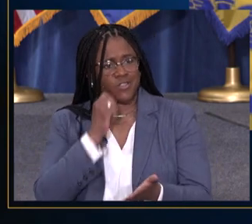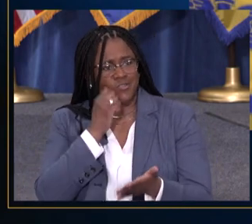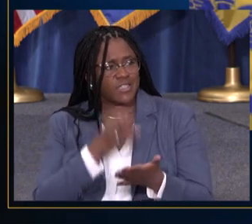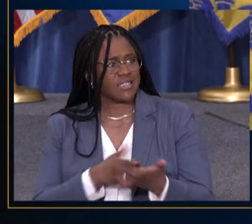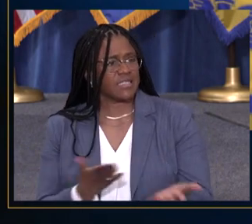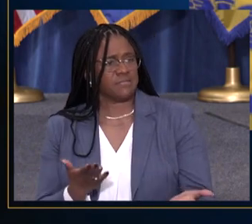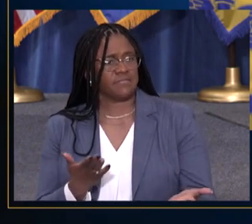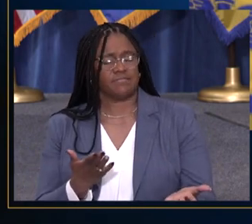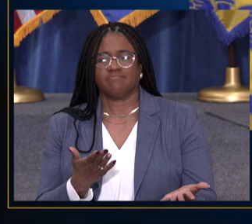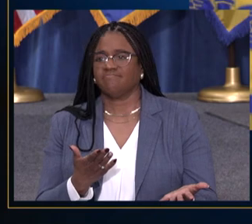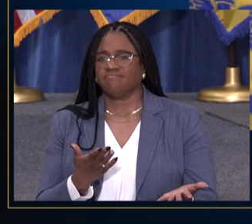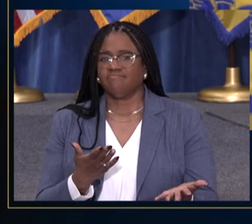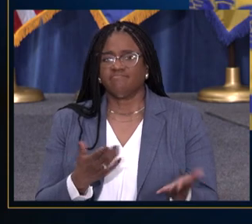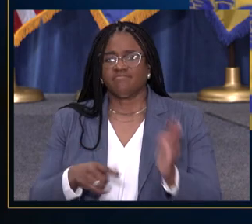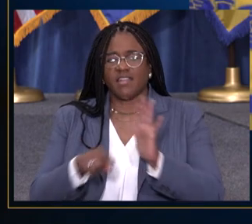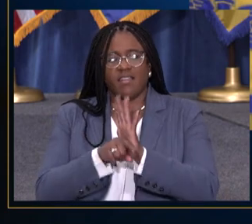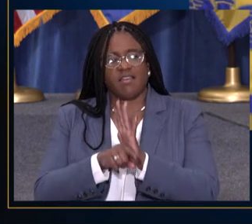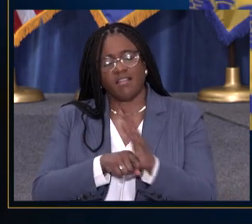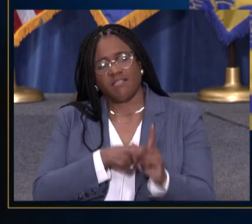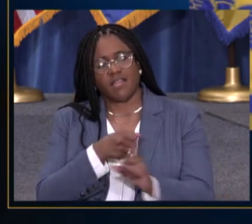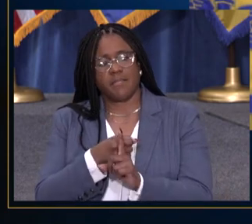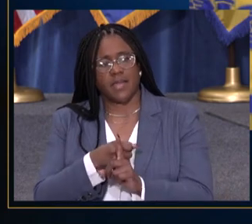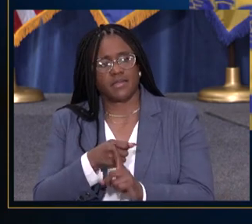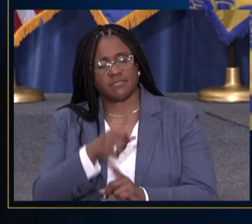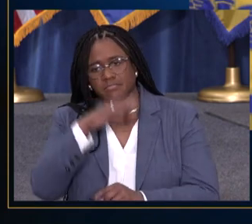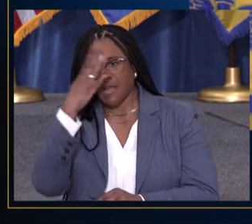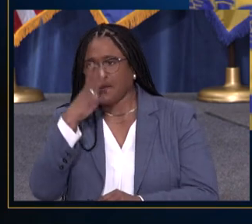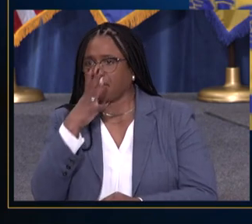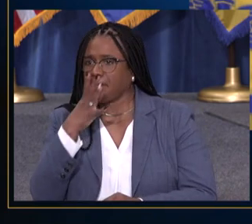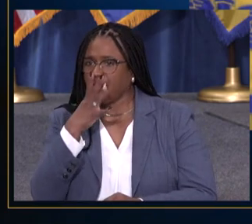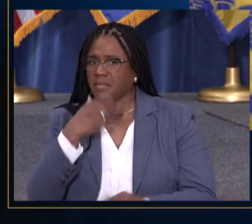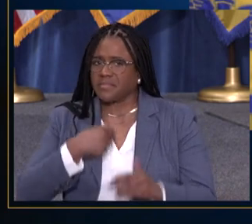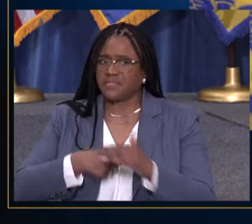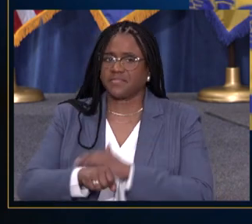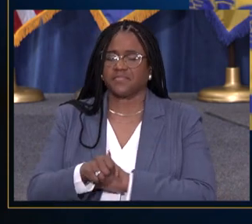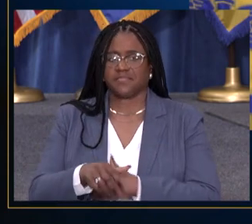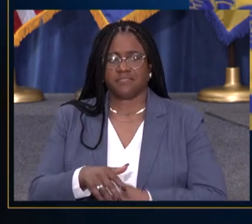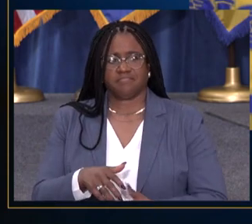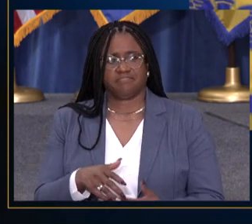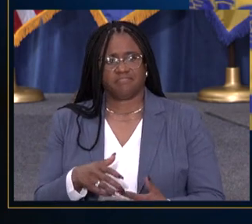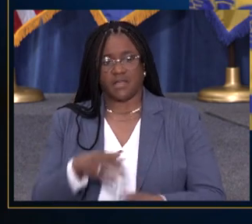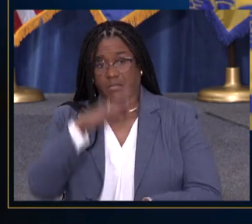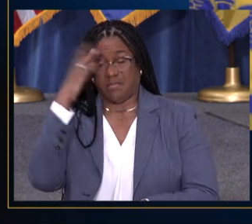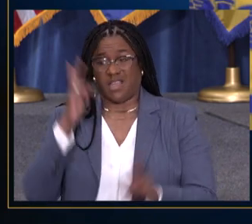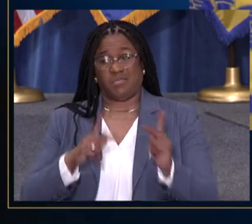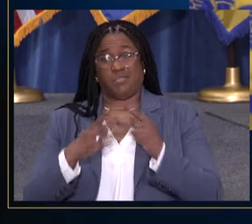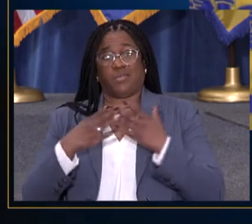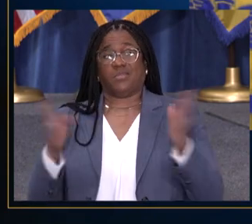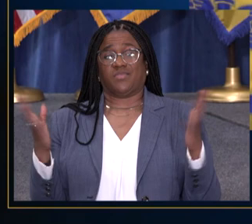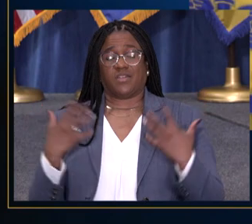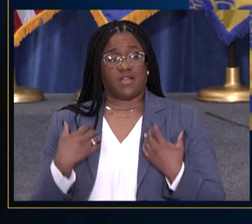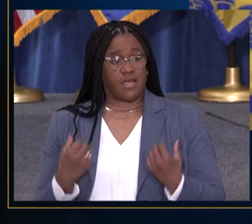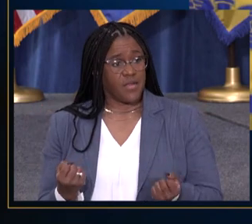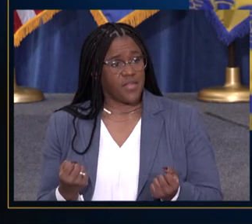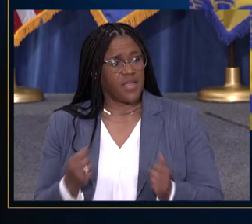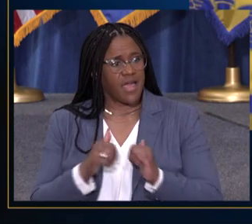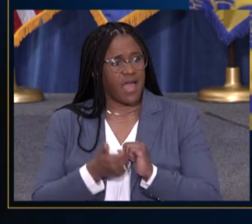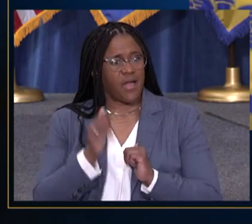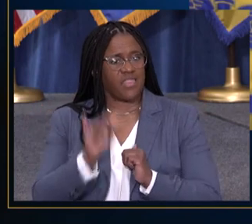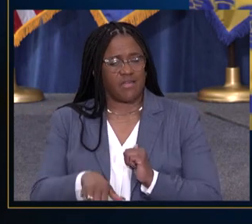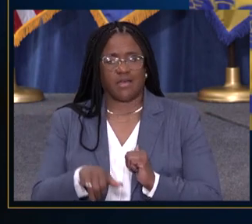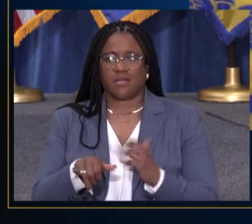that it has on Black maternal health, Black people's health overall, and that how that has to